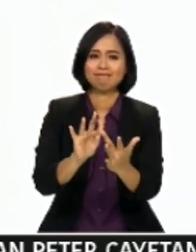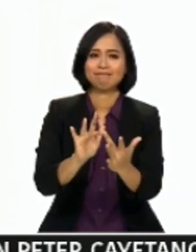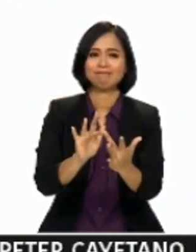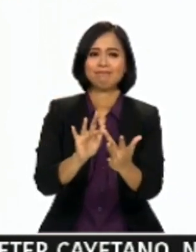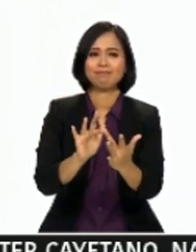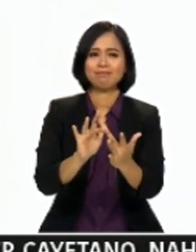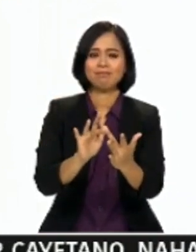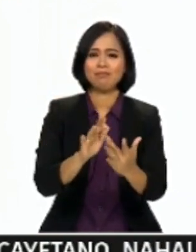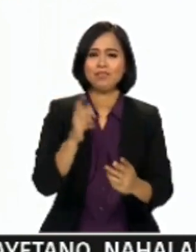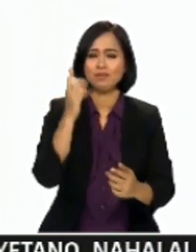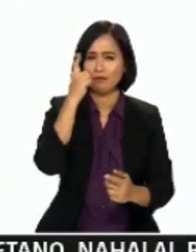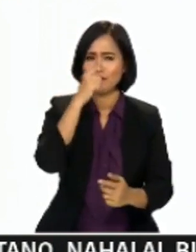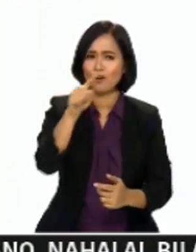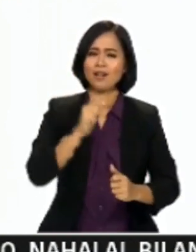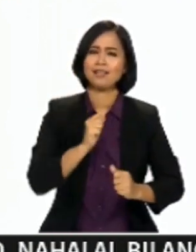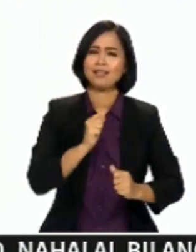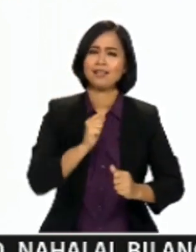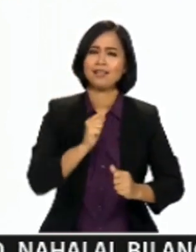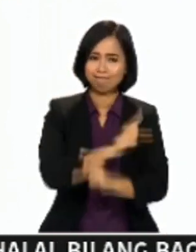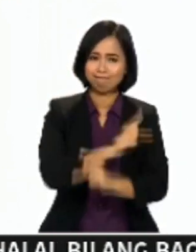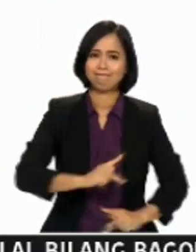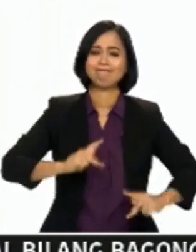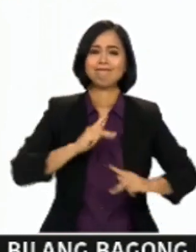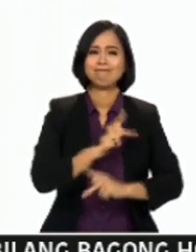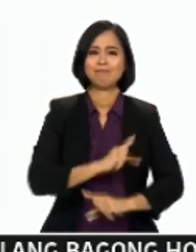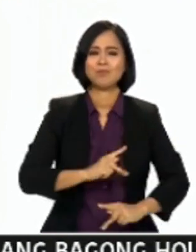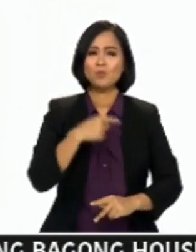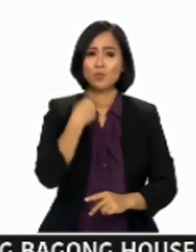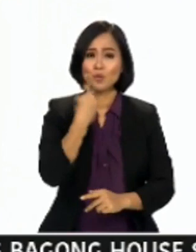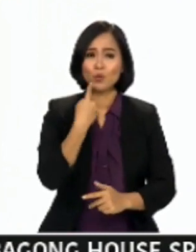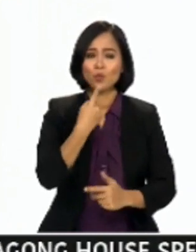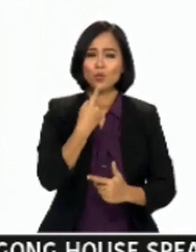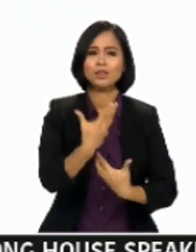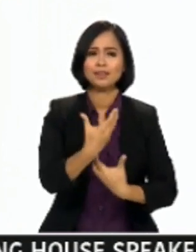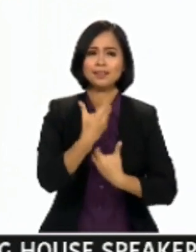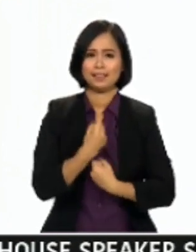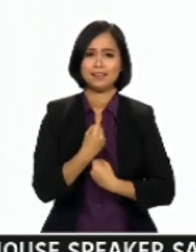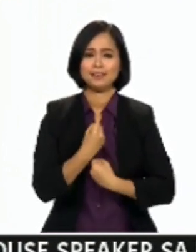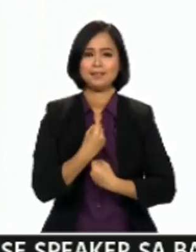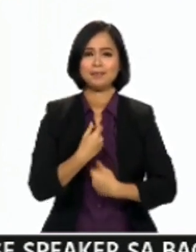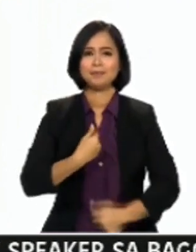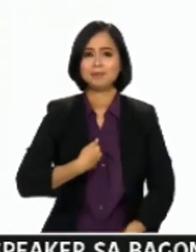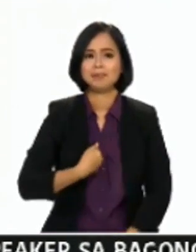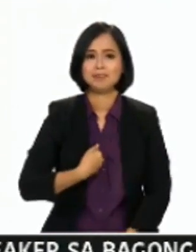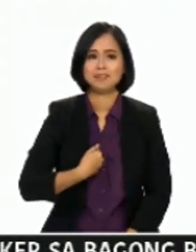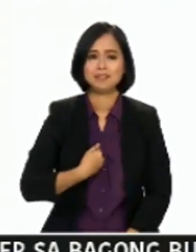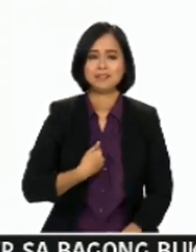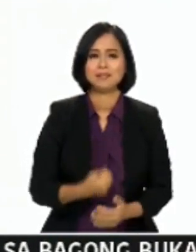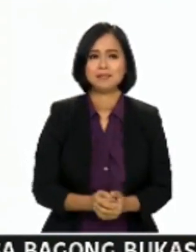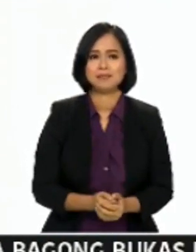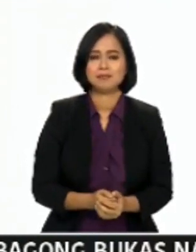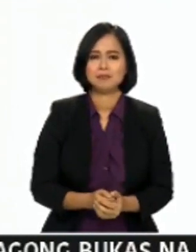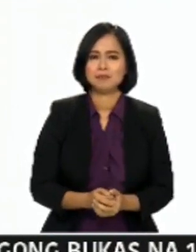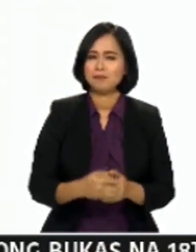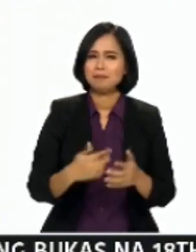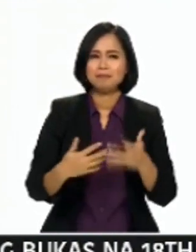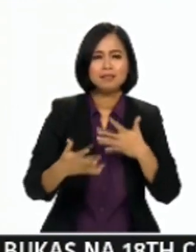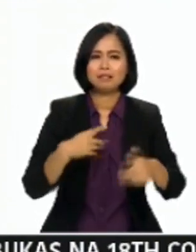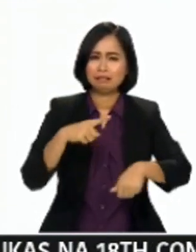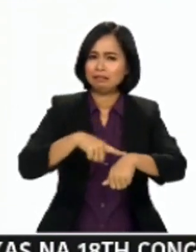in gratitude to all who kept faith with me in our most trying